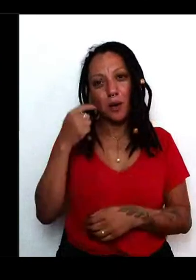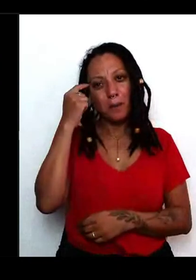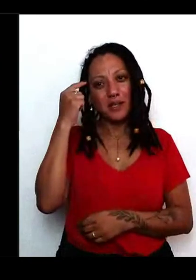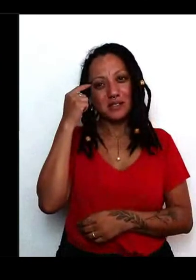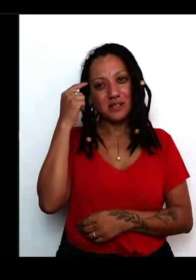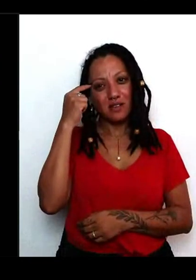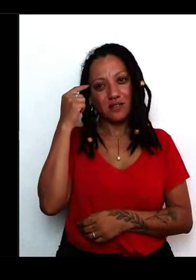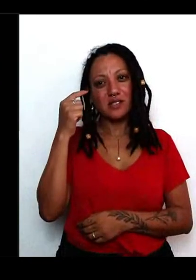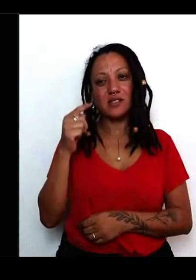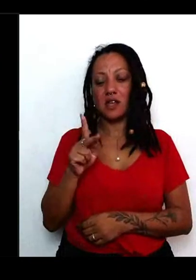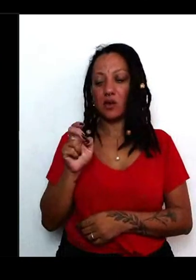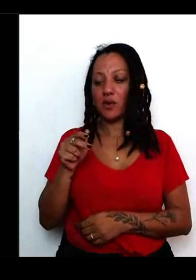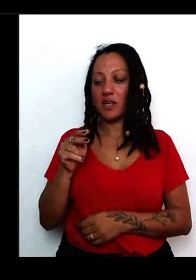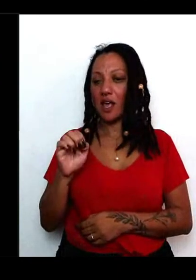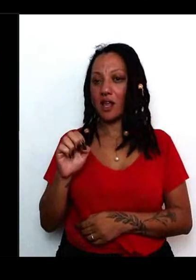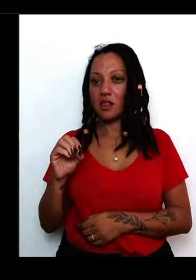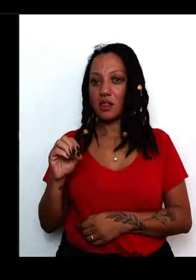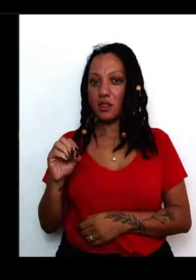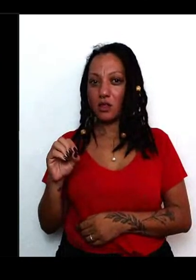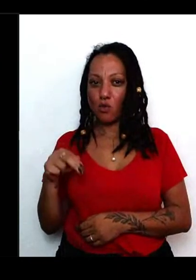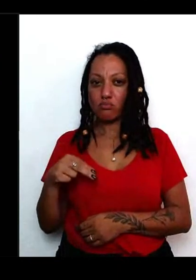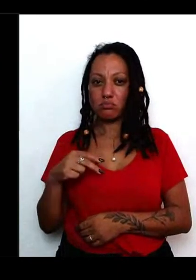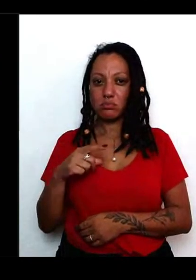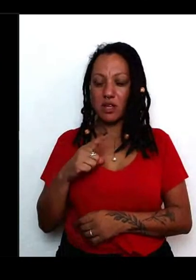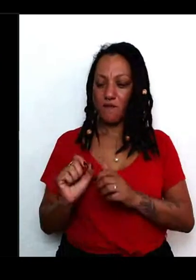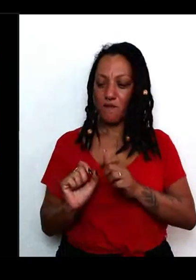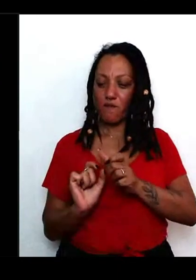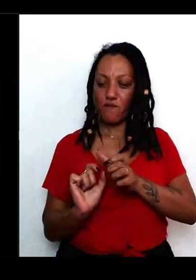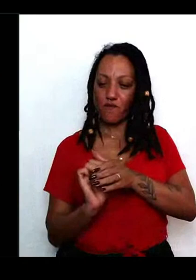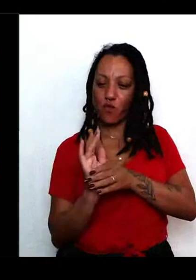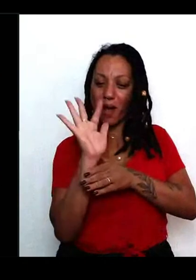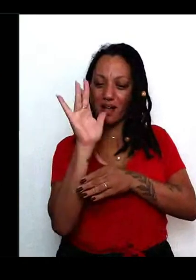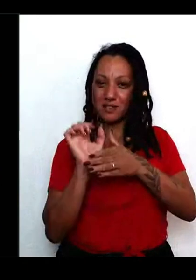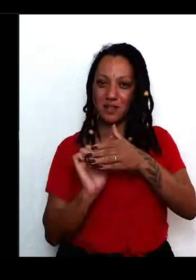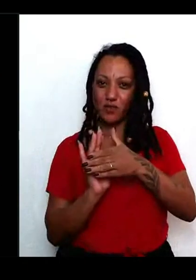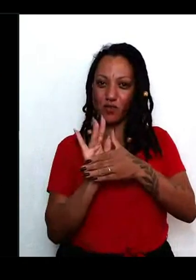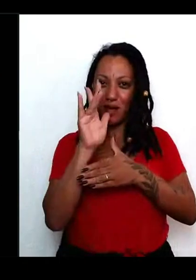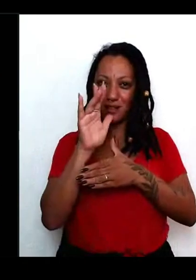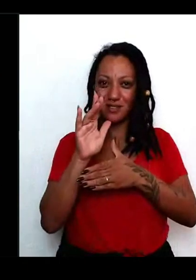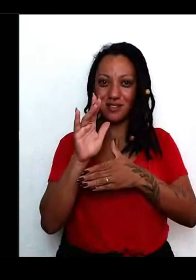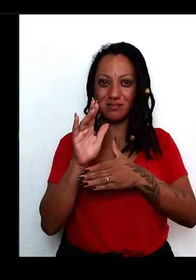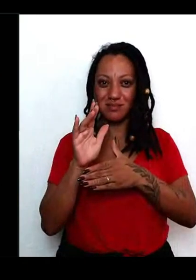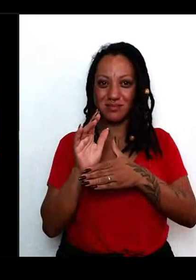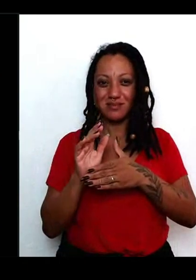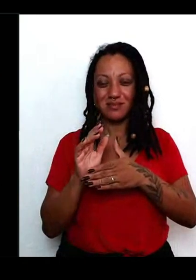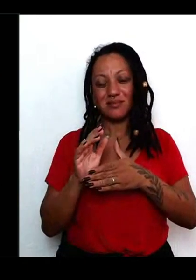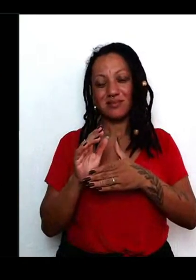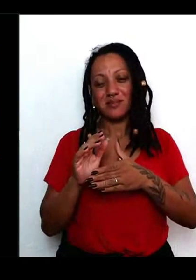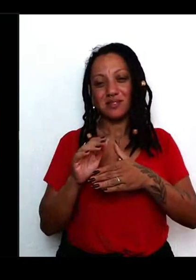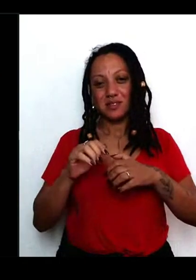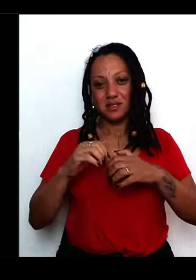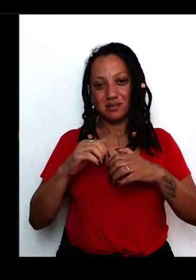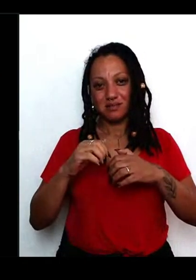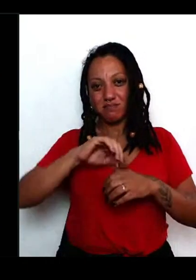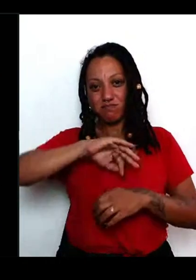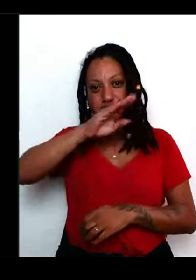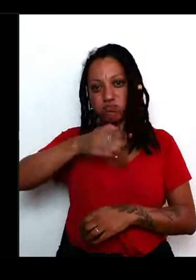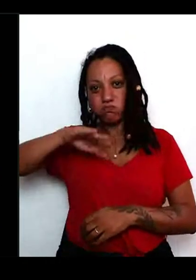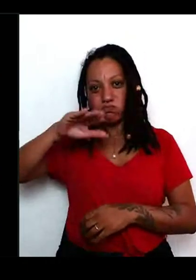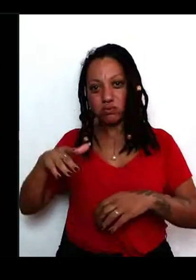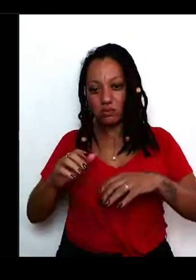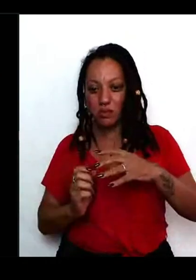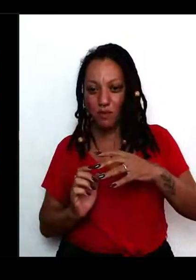but in the process Illuminating the glory of our environment for which we should have reverence